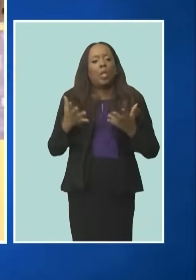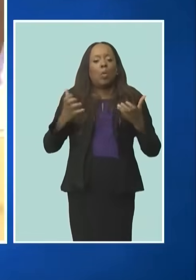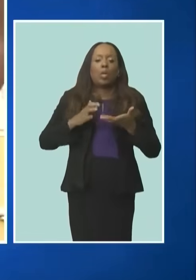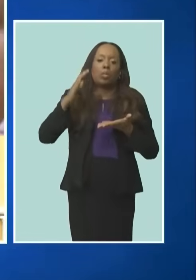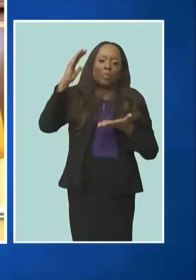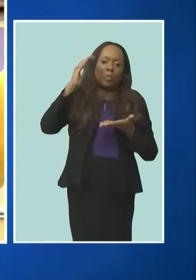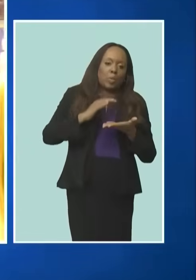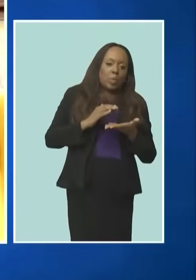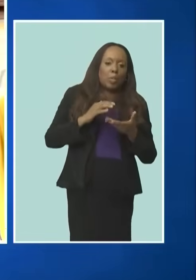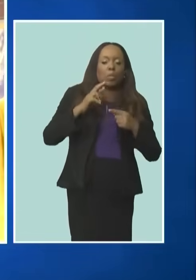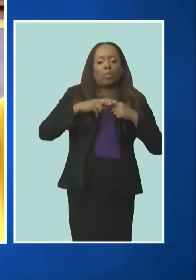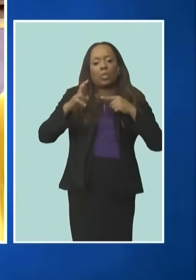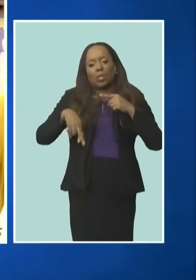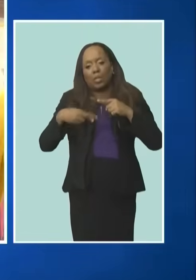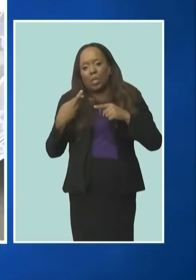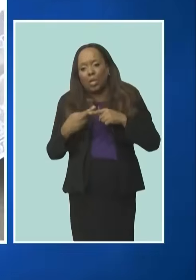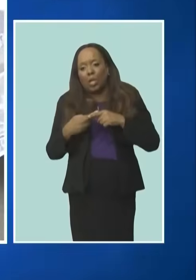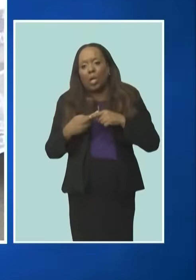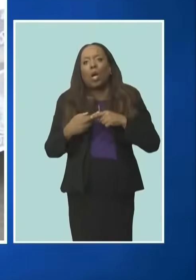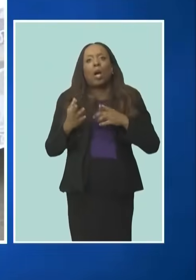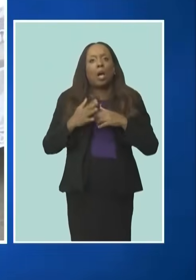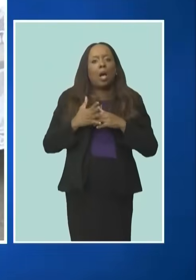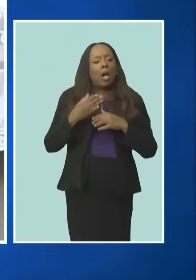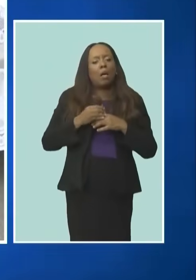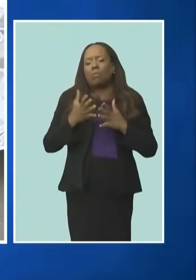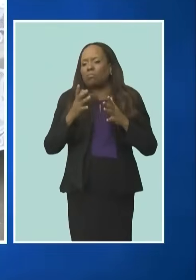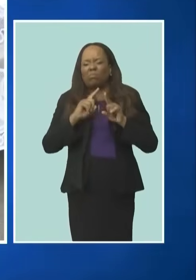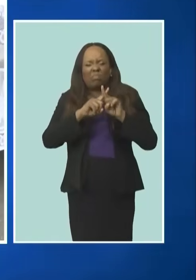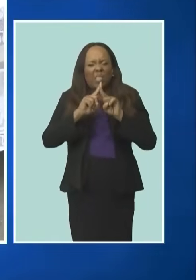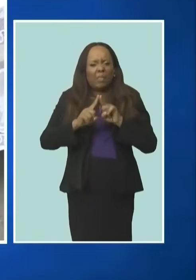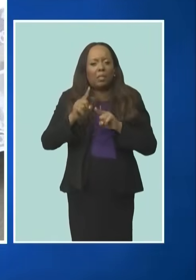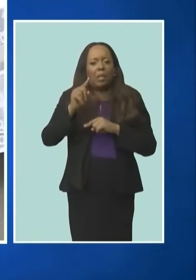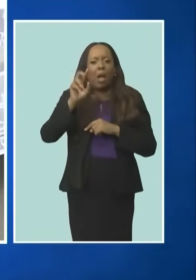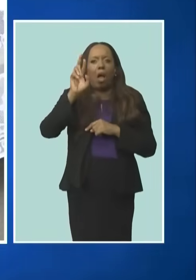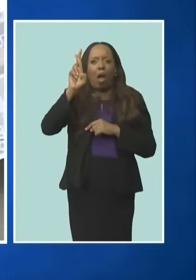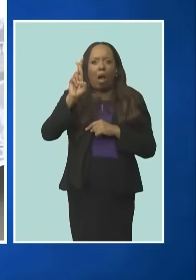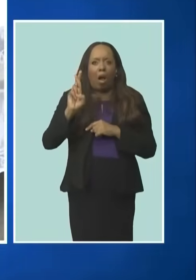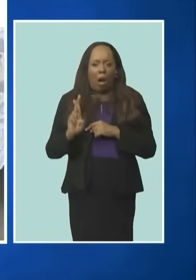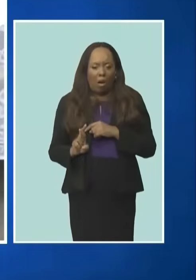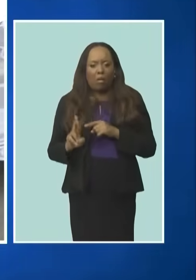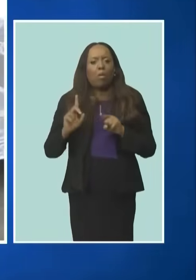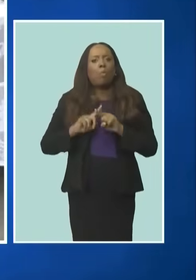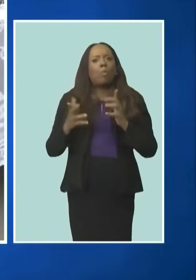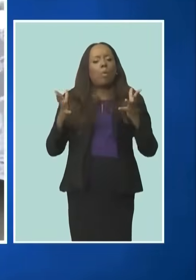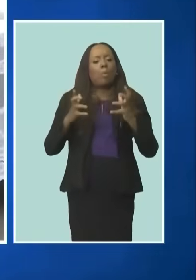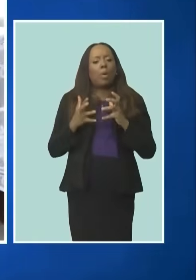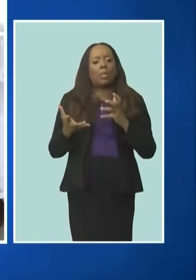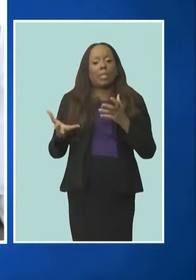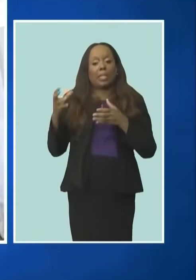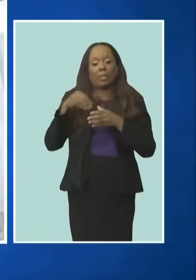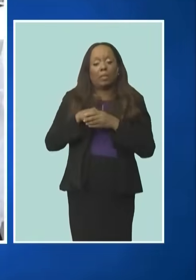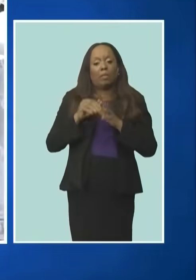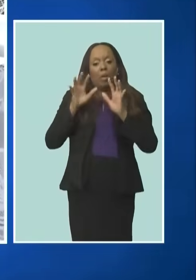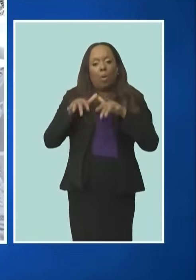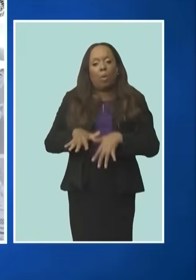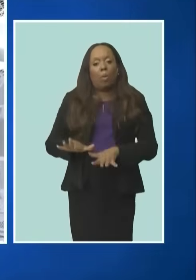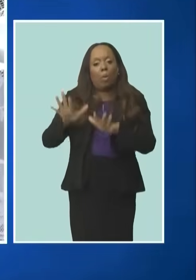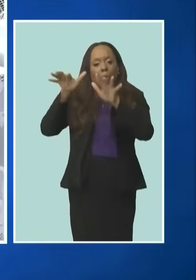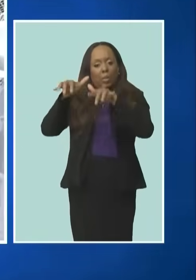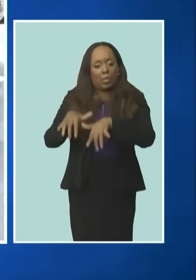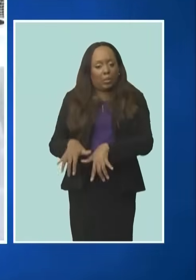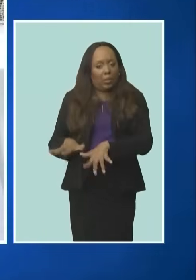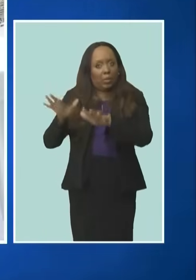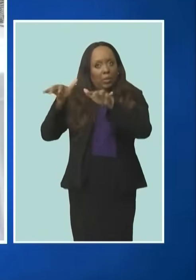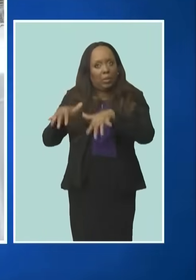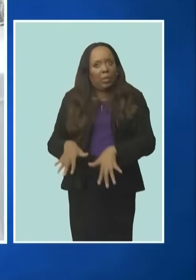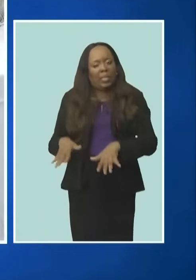reuse, recycle, repurpose, and refuse. But this year we're bringing an ocean twist to the 5 R concept, and what we've also recognized